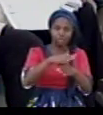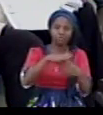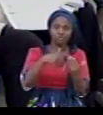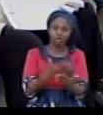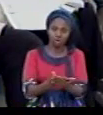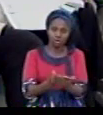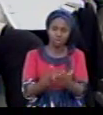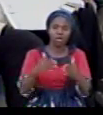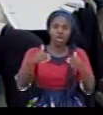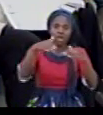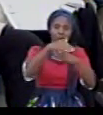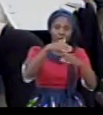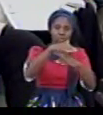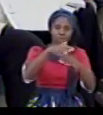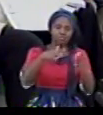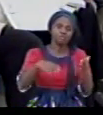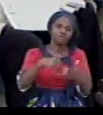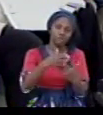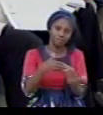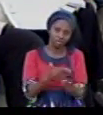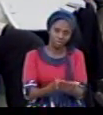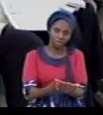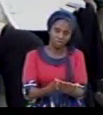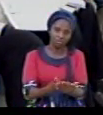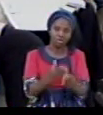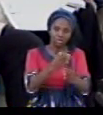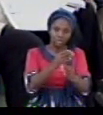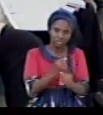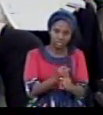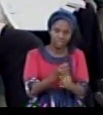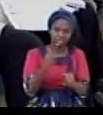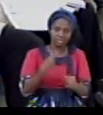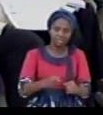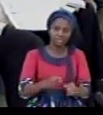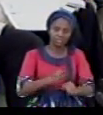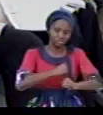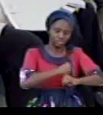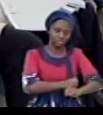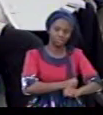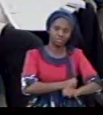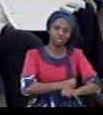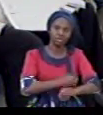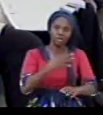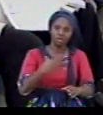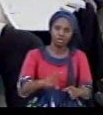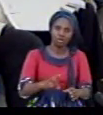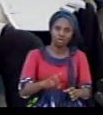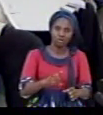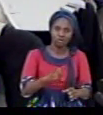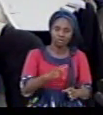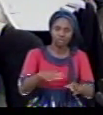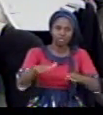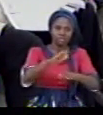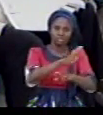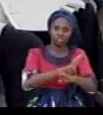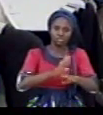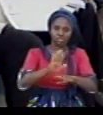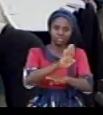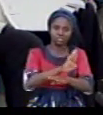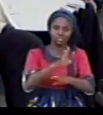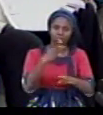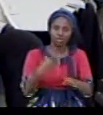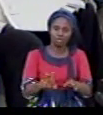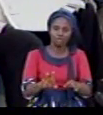Above all, what do you take? Taking the shield of faith. Taking the shield of